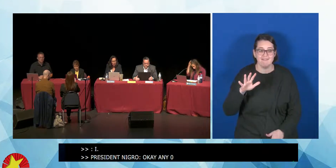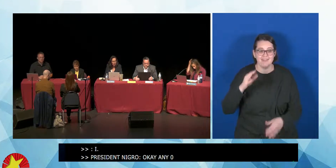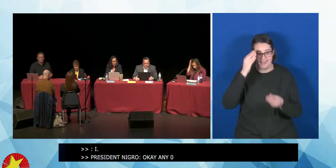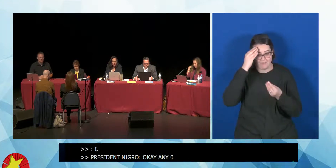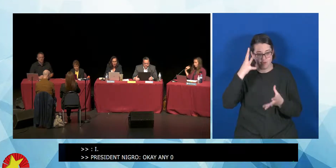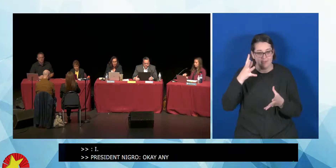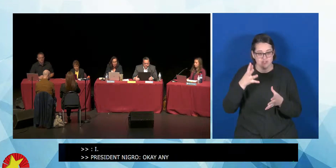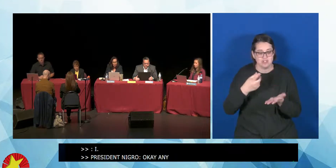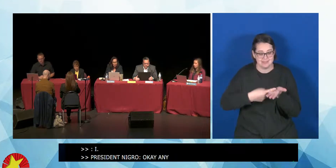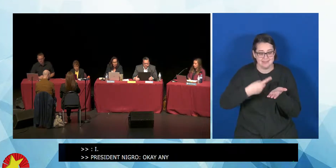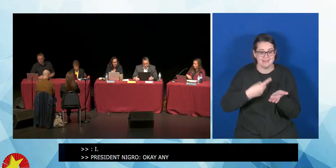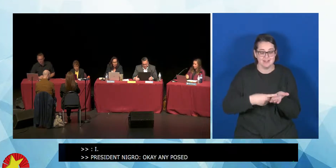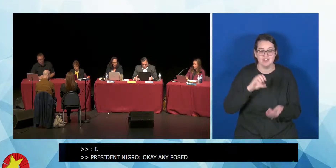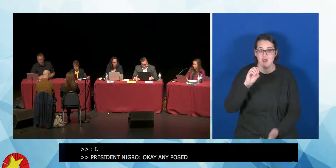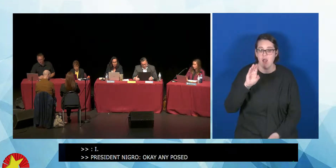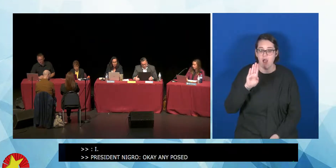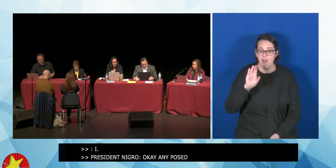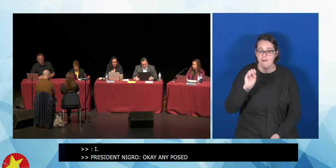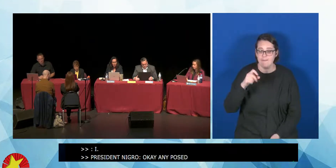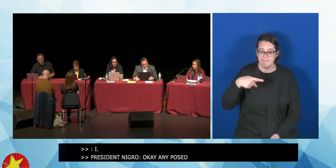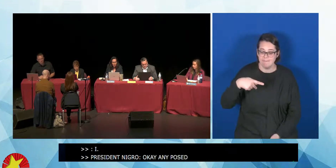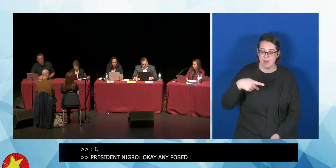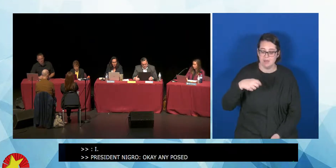position, Superintendent Reichman.